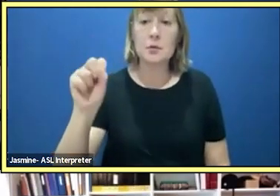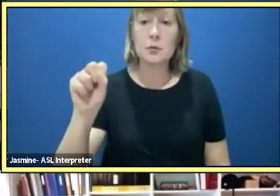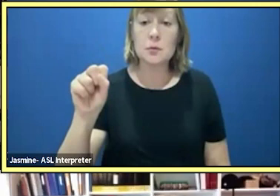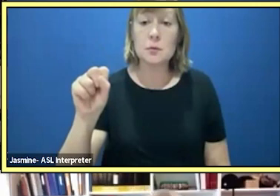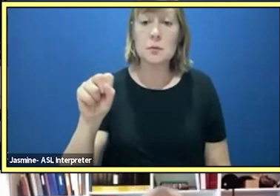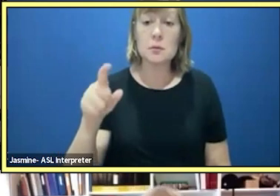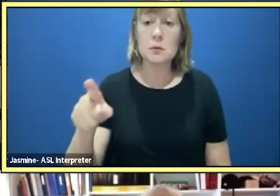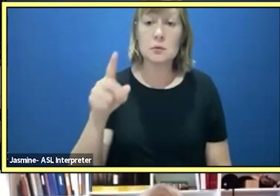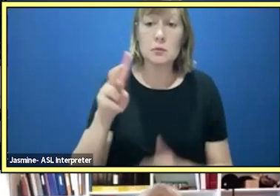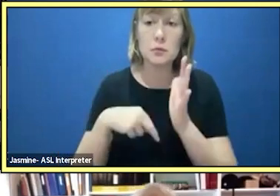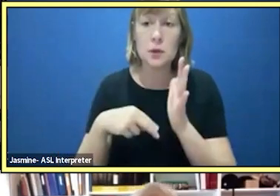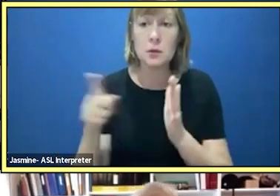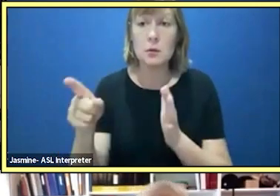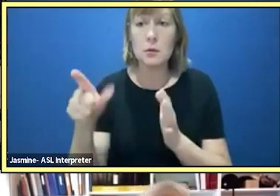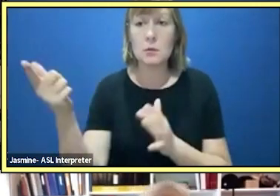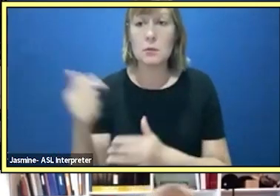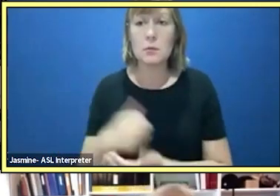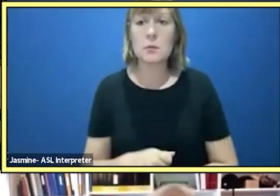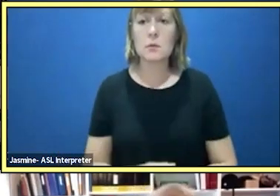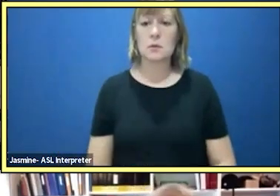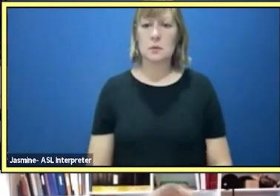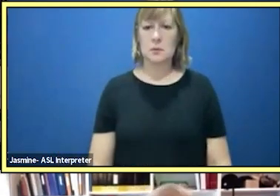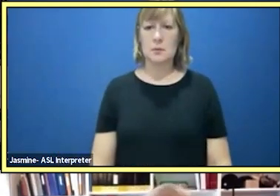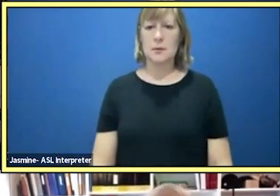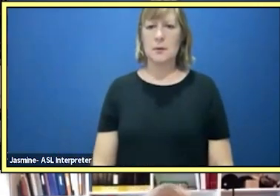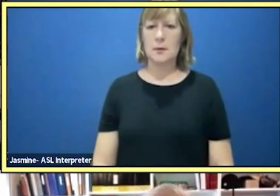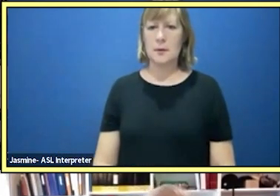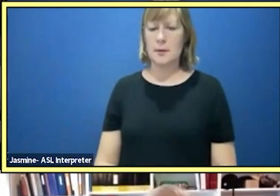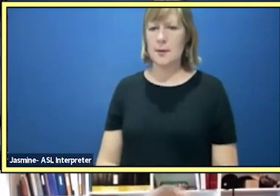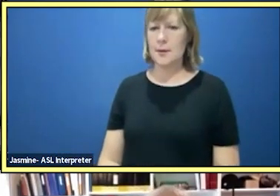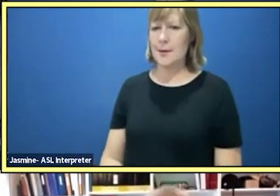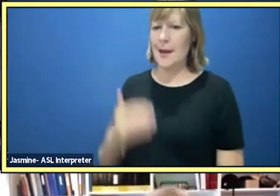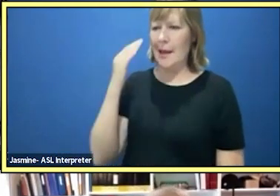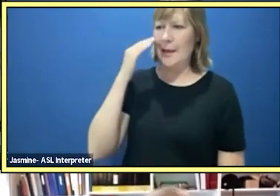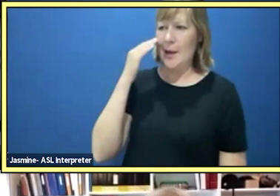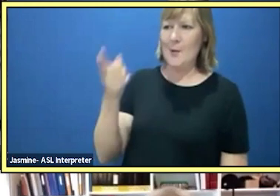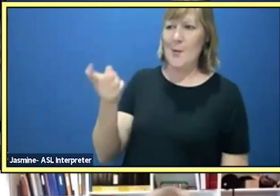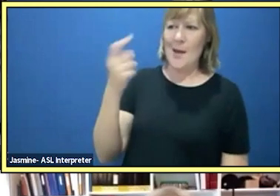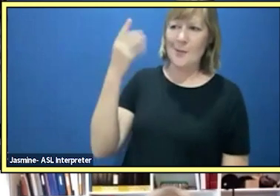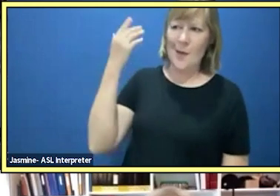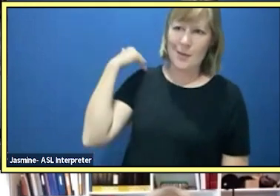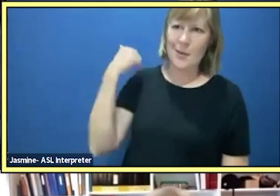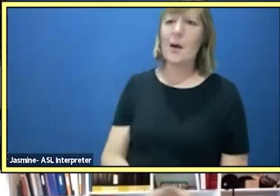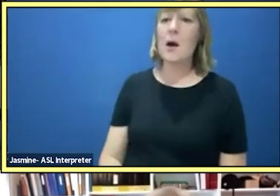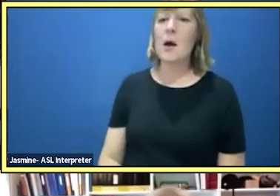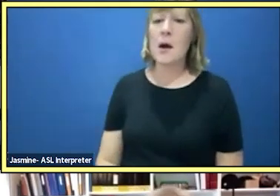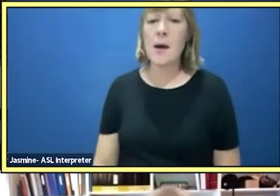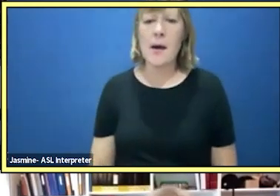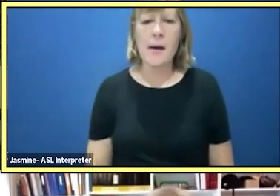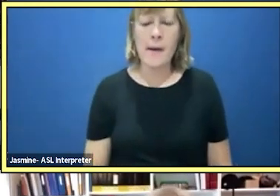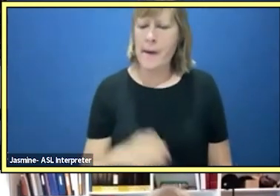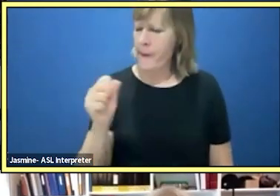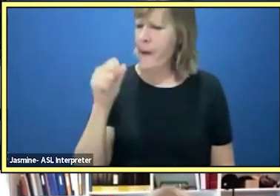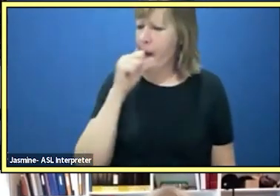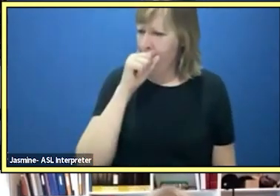it? I know it was there a while ago, but we're going through them. Hi there. Yeah, I think these last questions